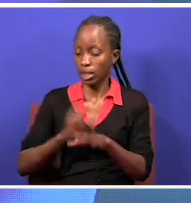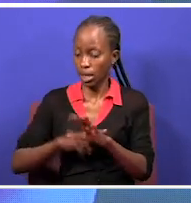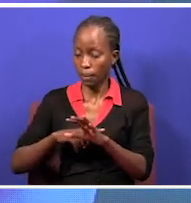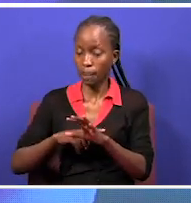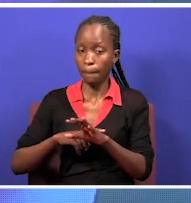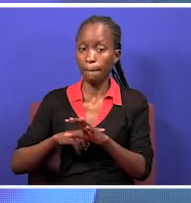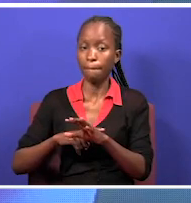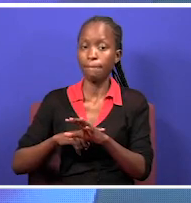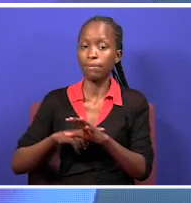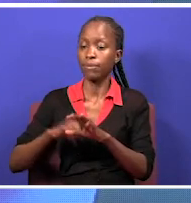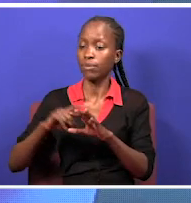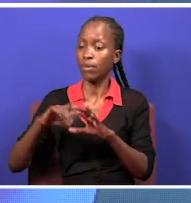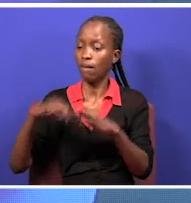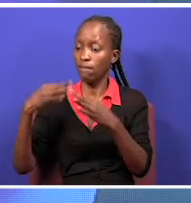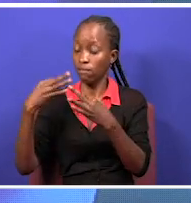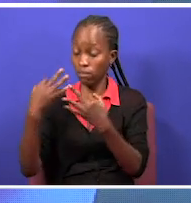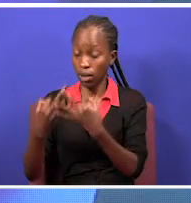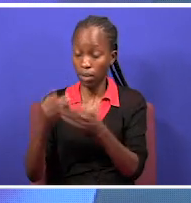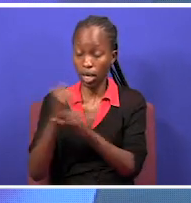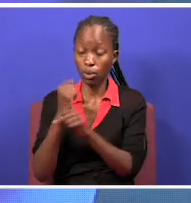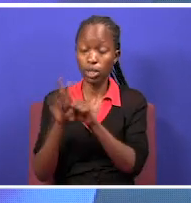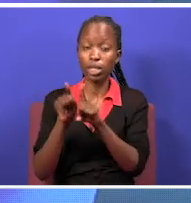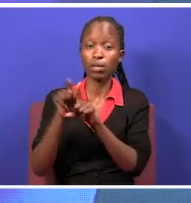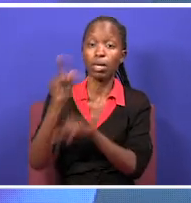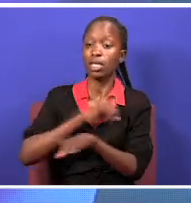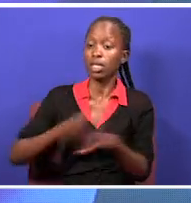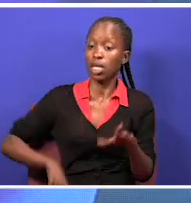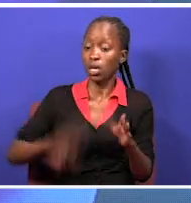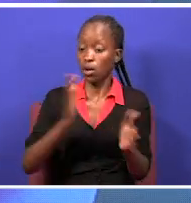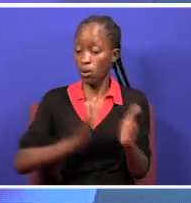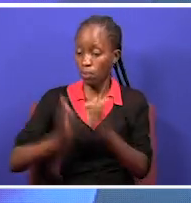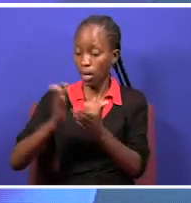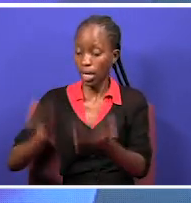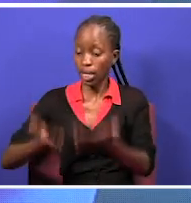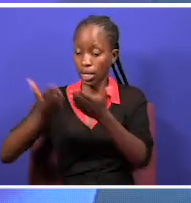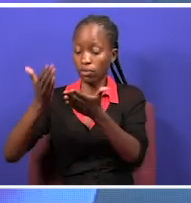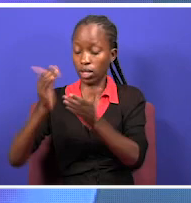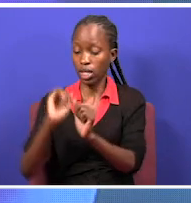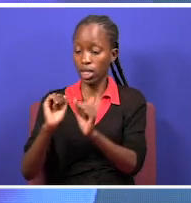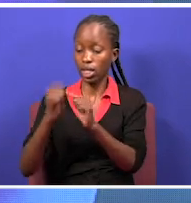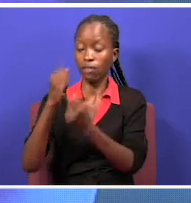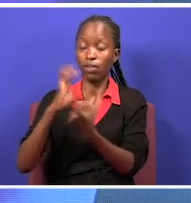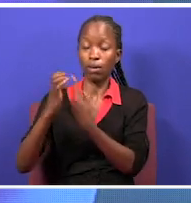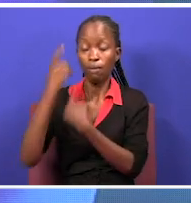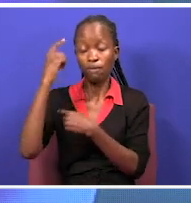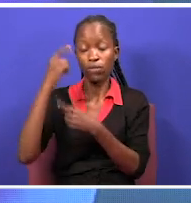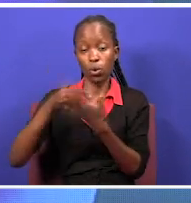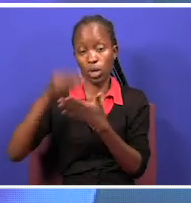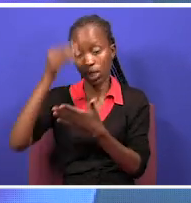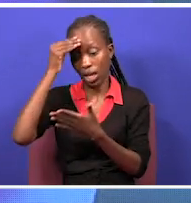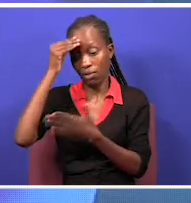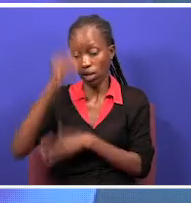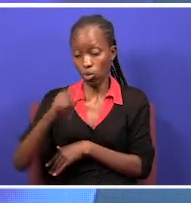God intended and provides a safe environment for learning, for